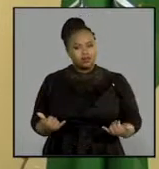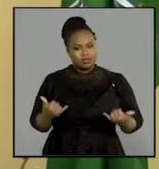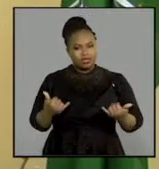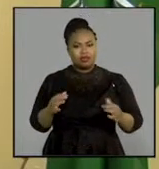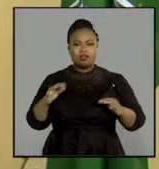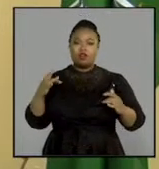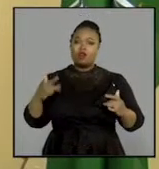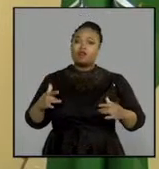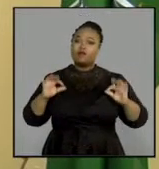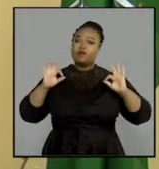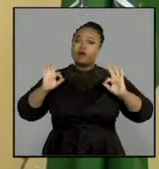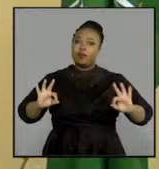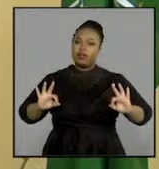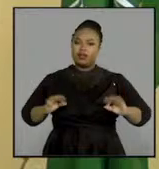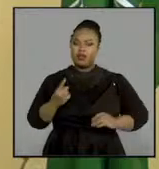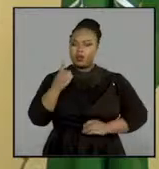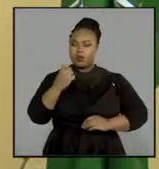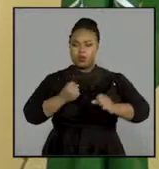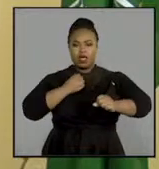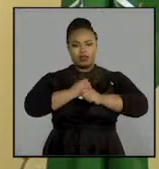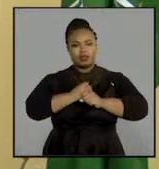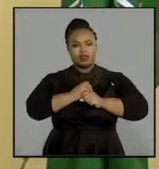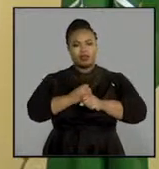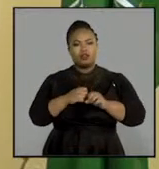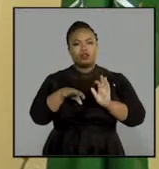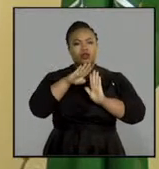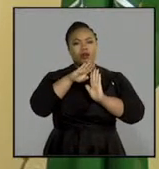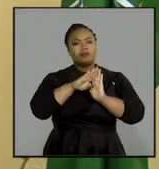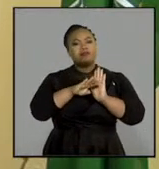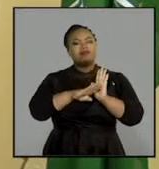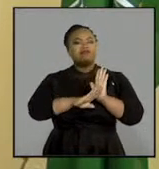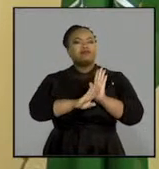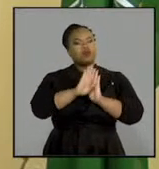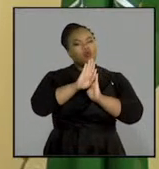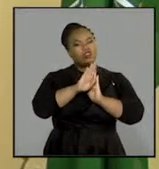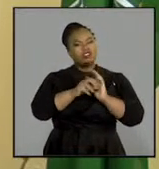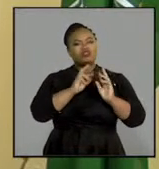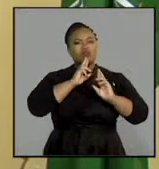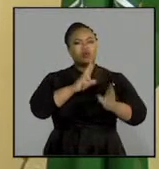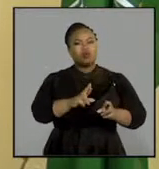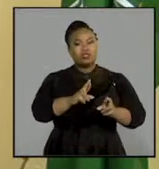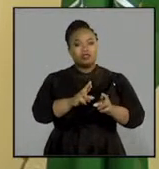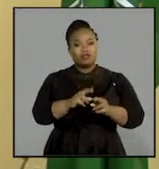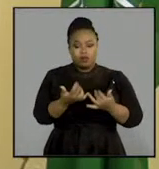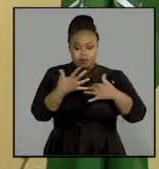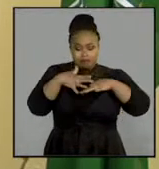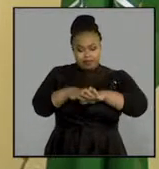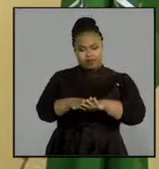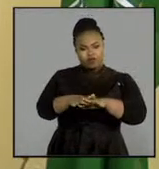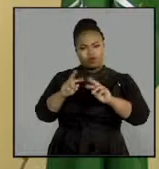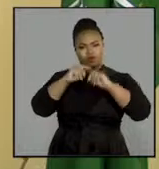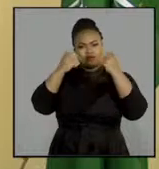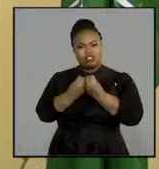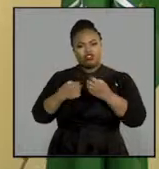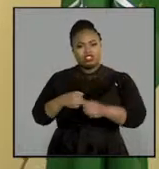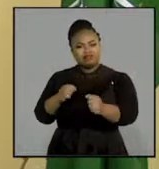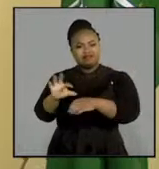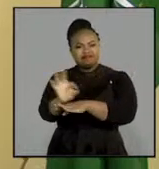Today, we are formally releasing the one-year progress report on the implementation of the National Strategic